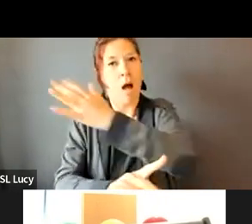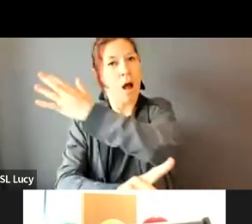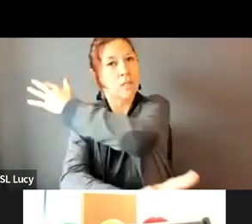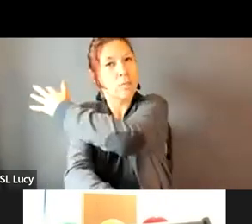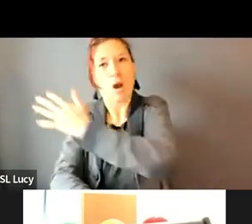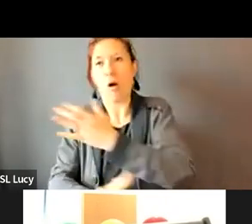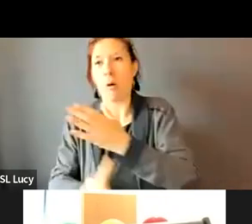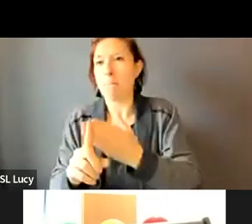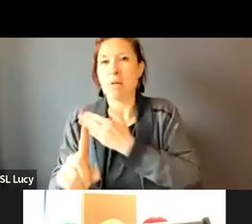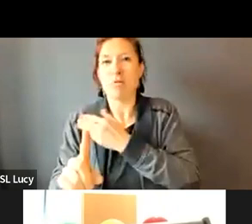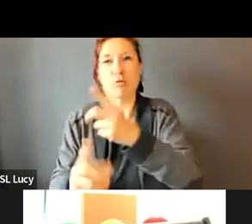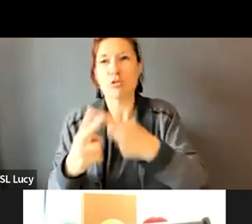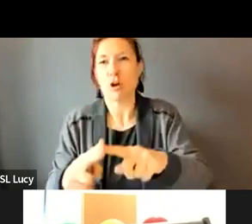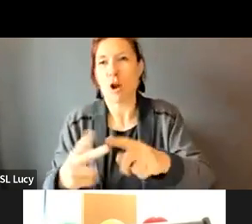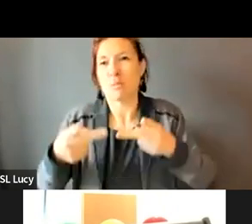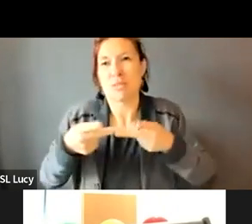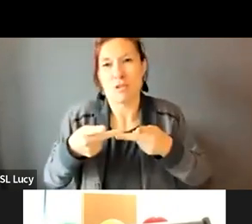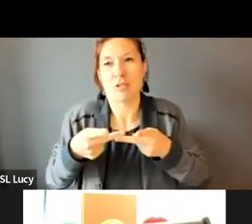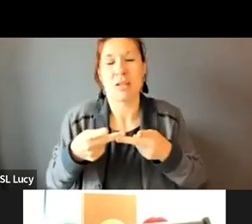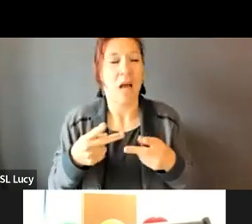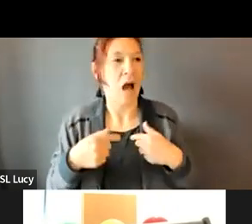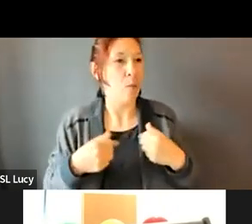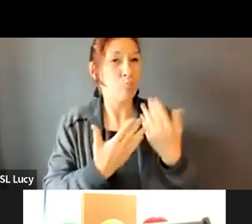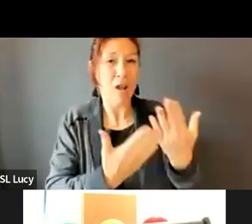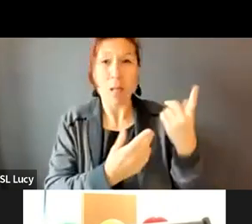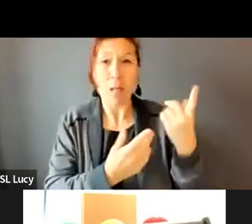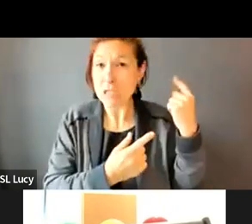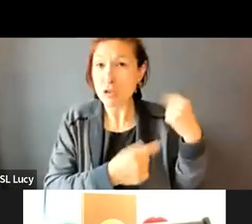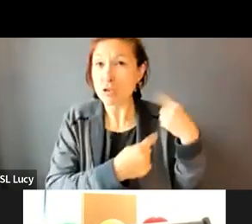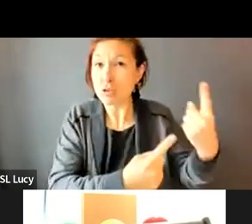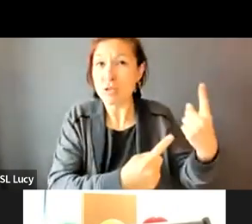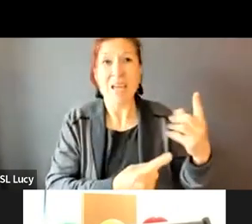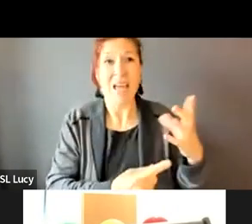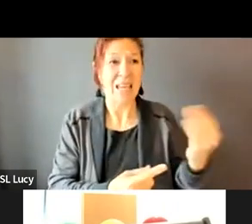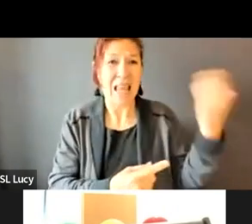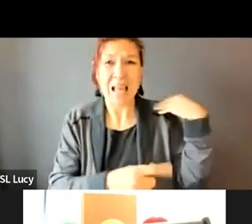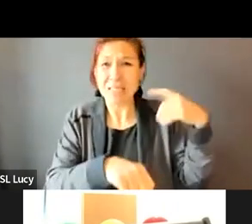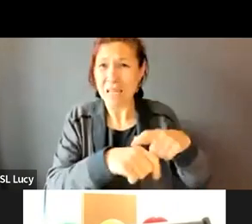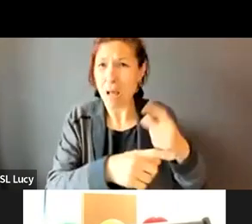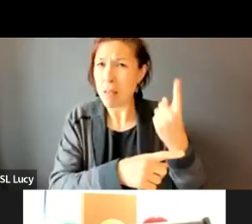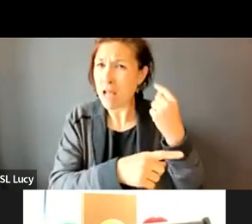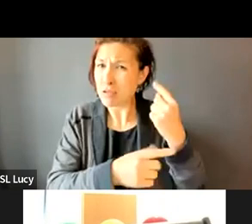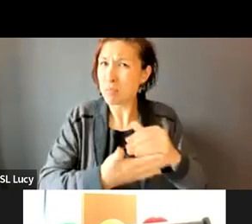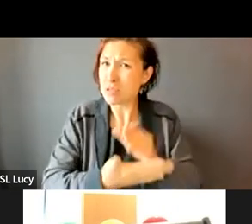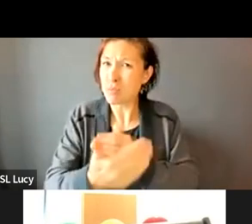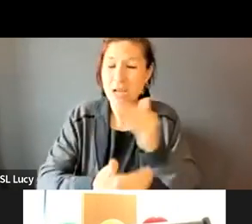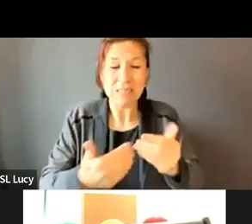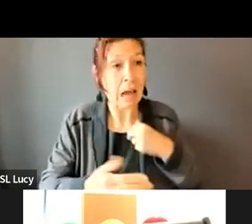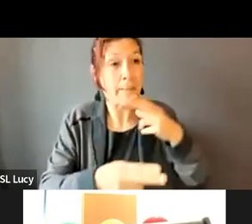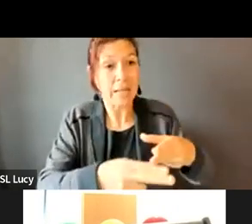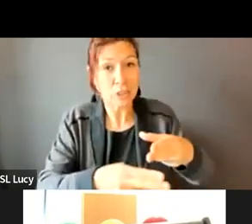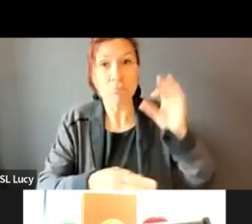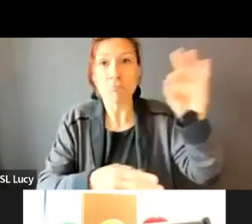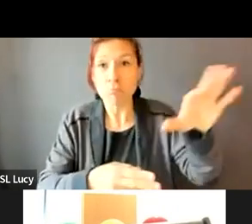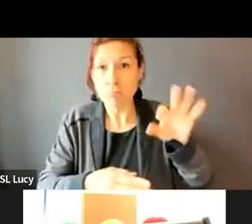concerns I raised over the last year and I raised during our last budget process um and I've